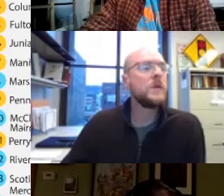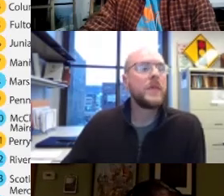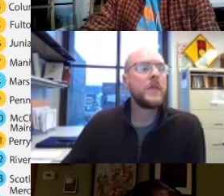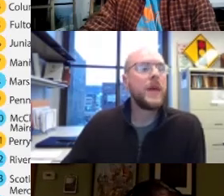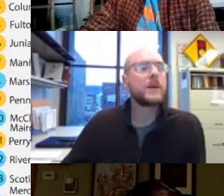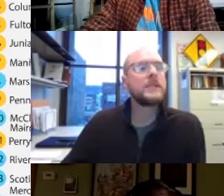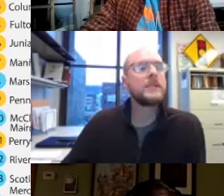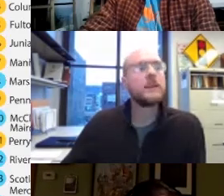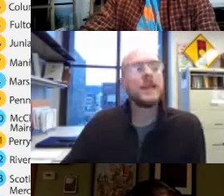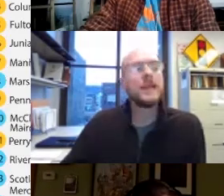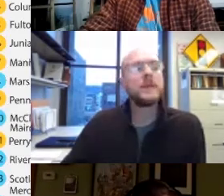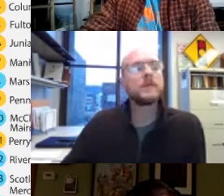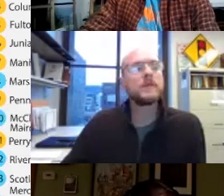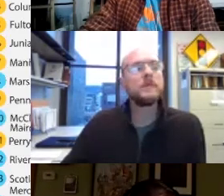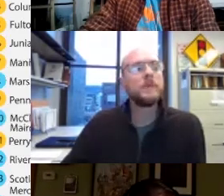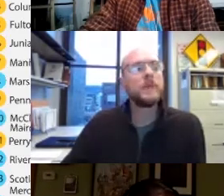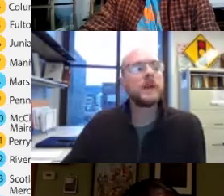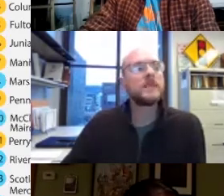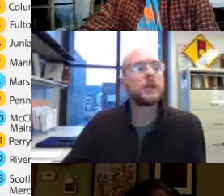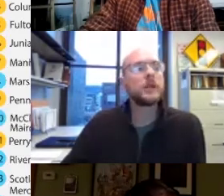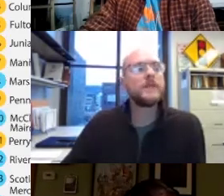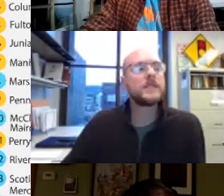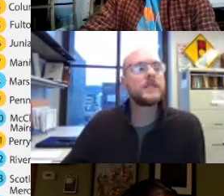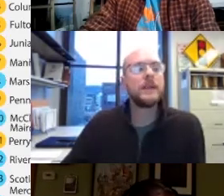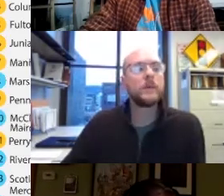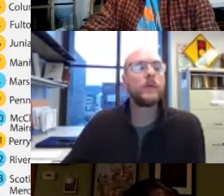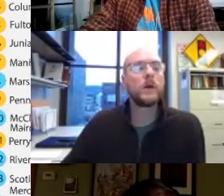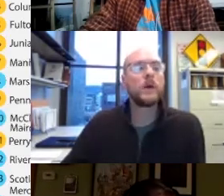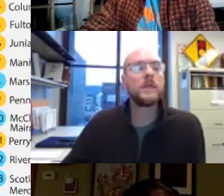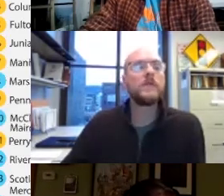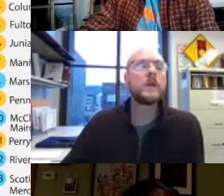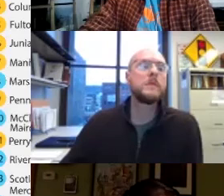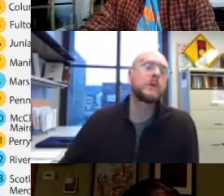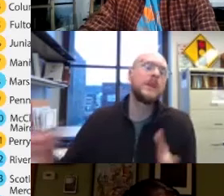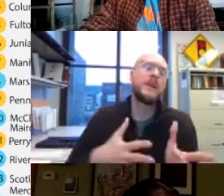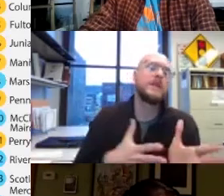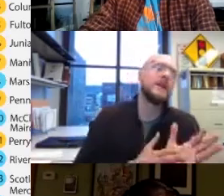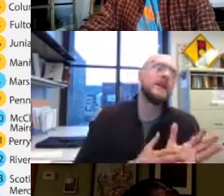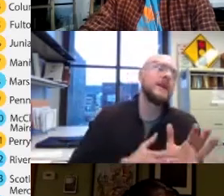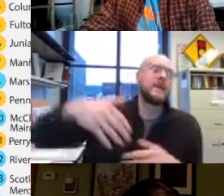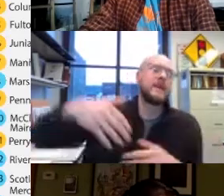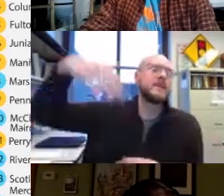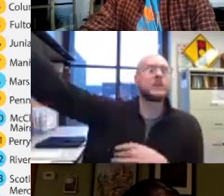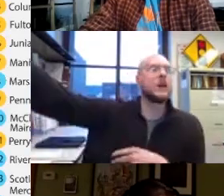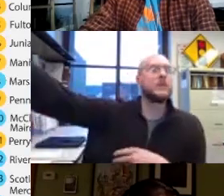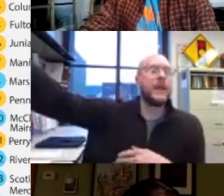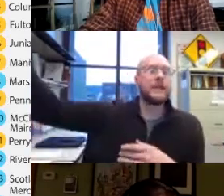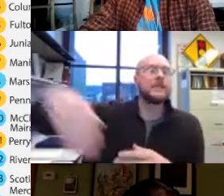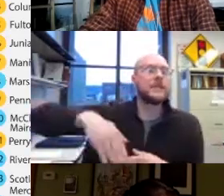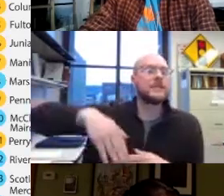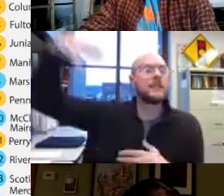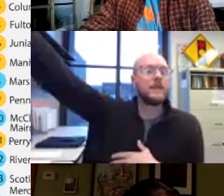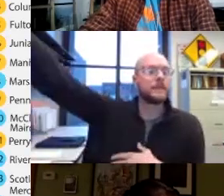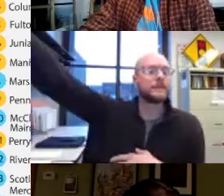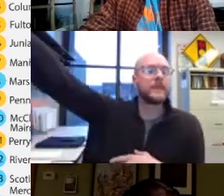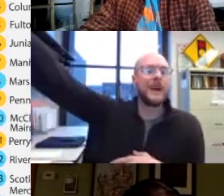lane. No, that right turn lane is being removed because the traffic study performed, the volumes were low enough that did not result in